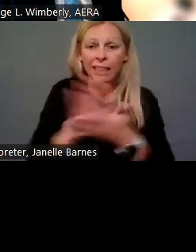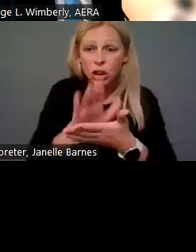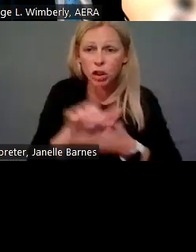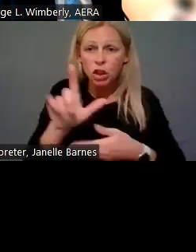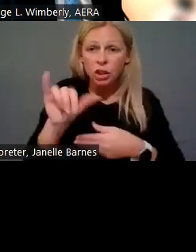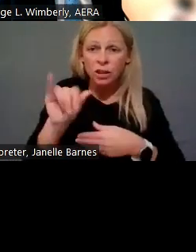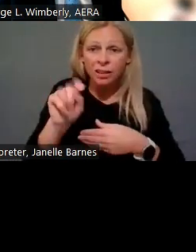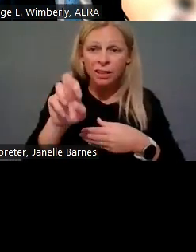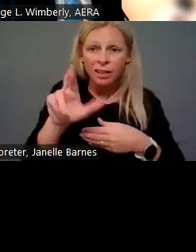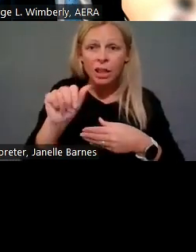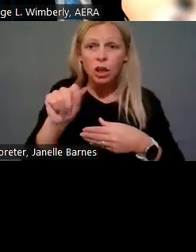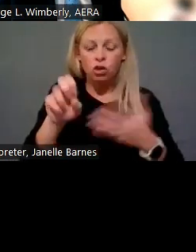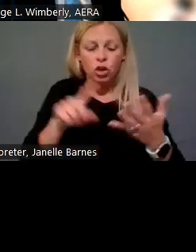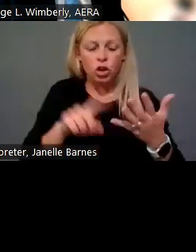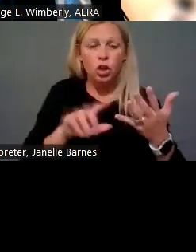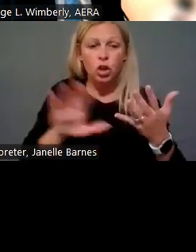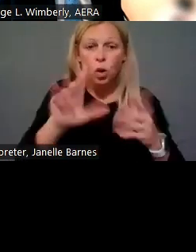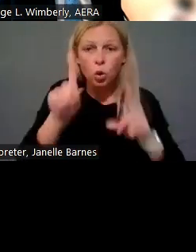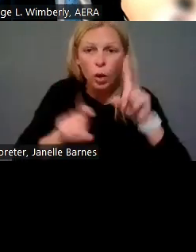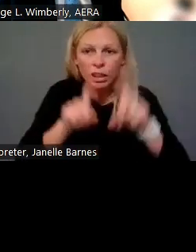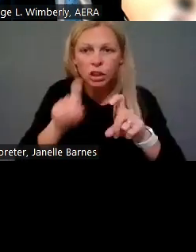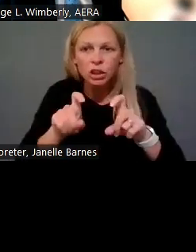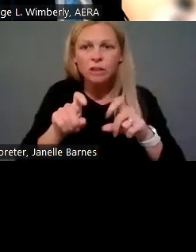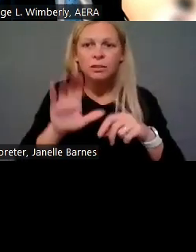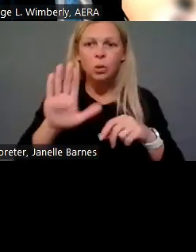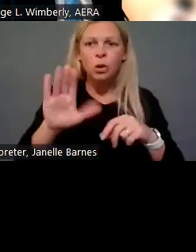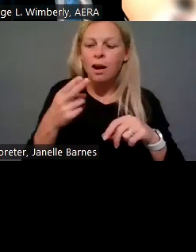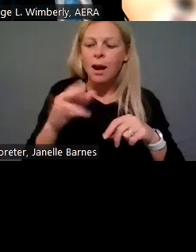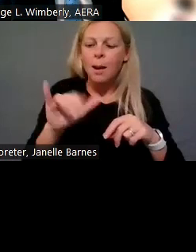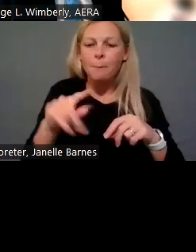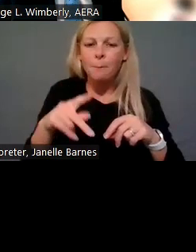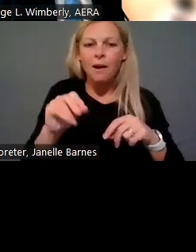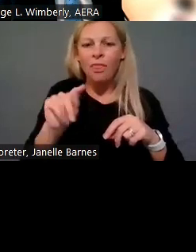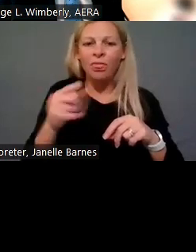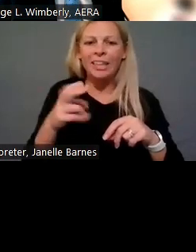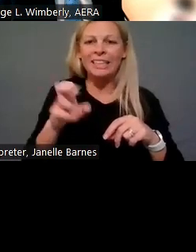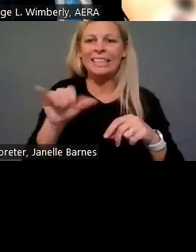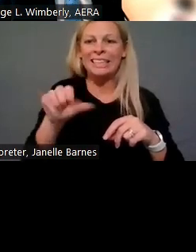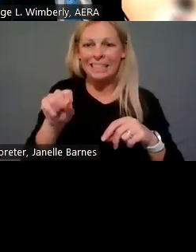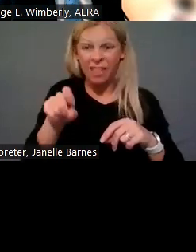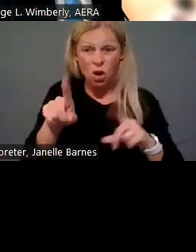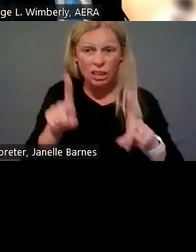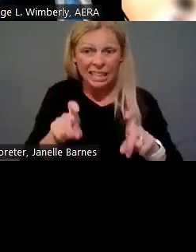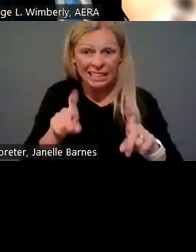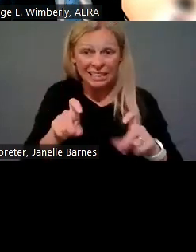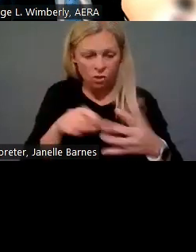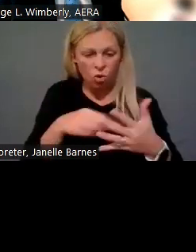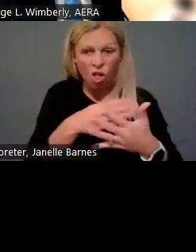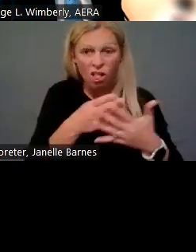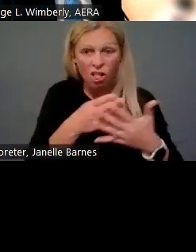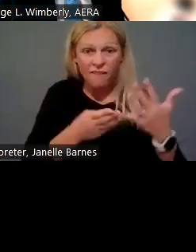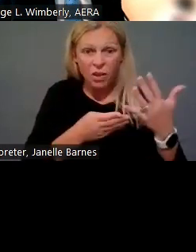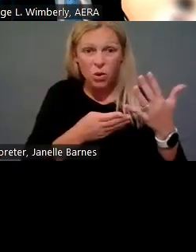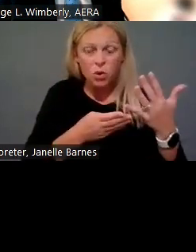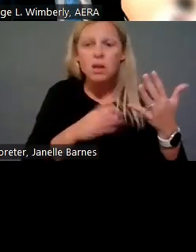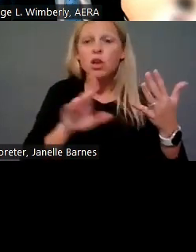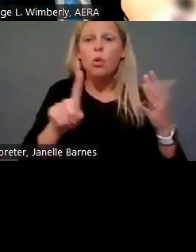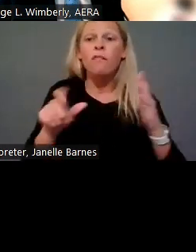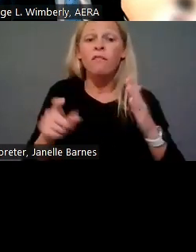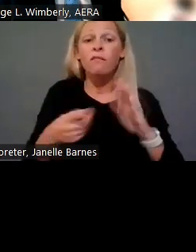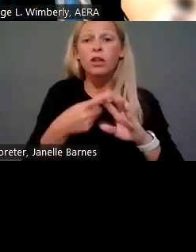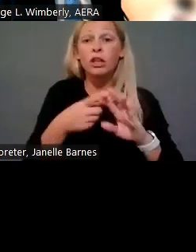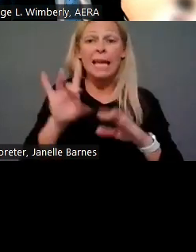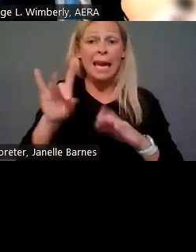research questions or hypotheses that you're testing. All this is in these first 8 pages, and a few other things